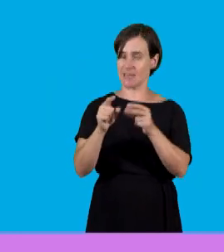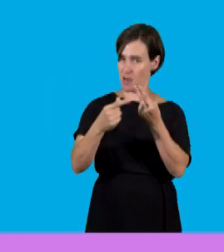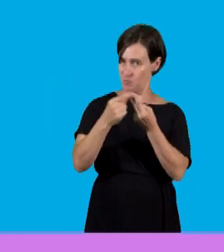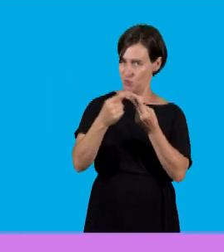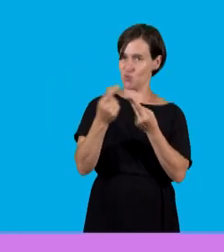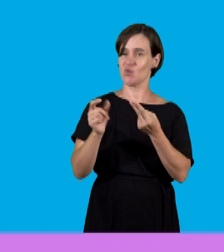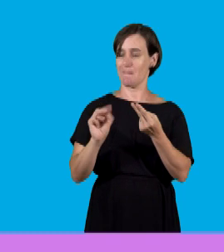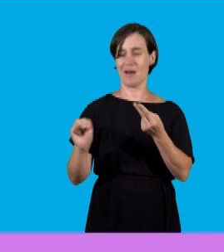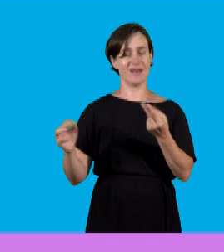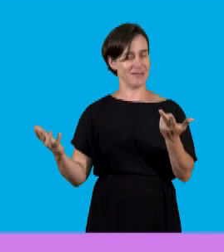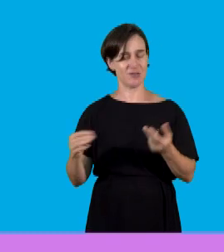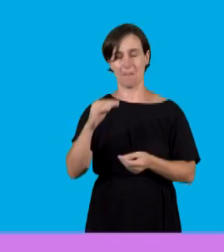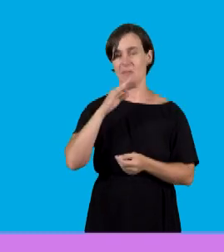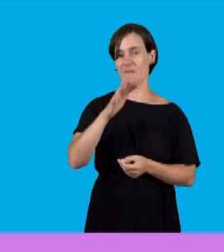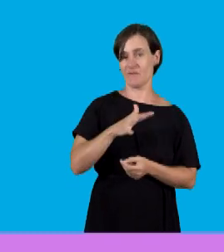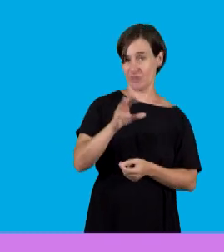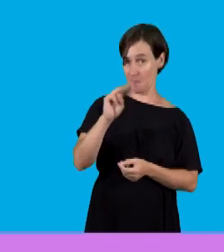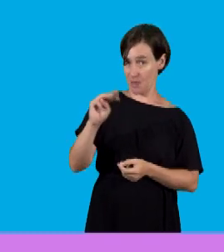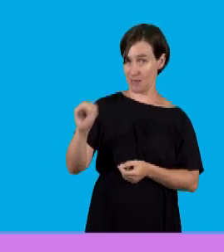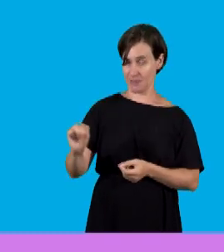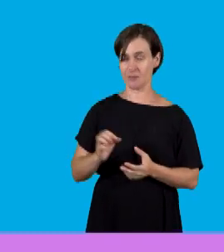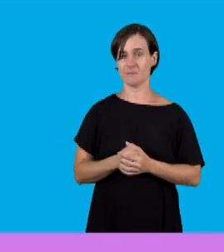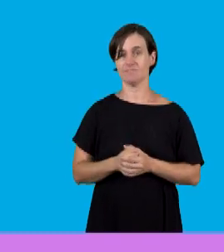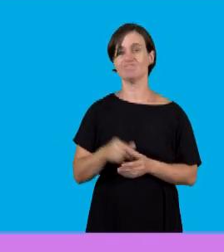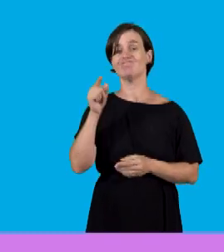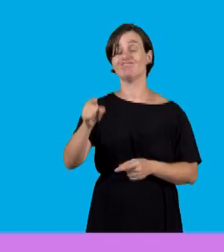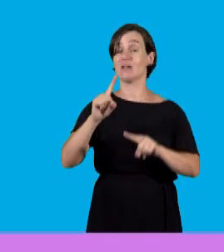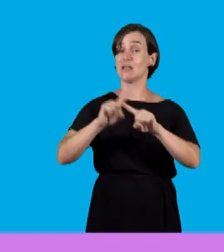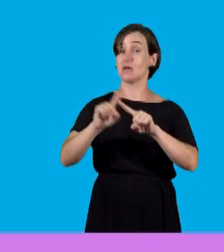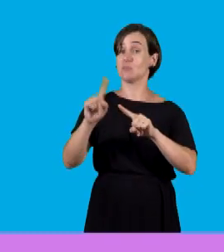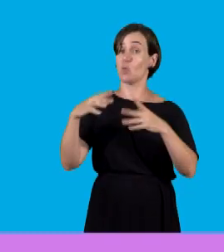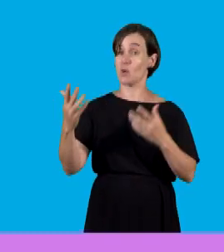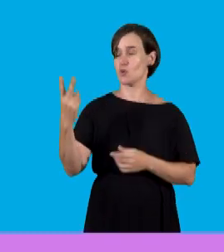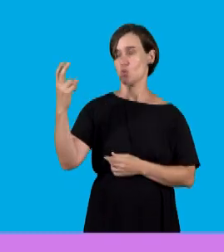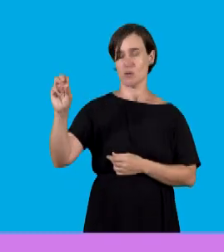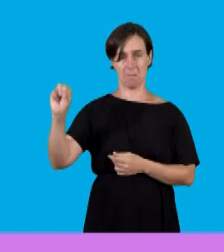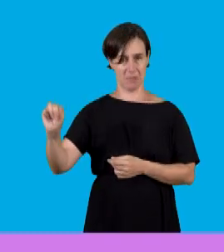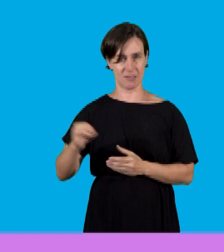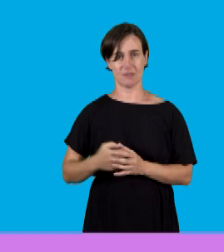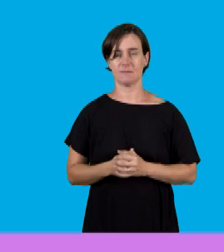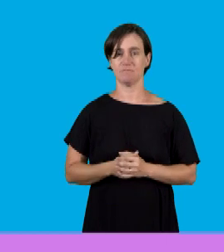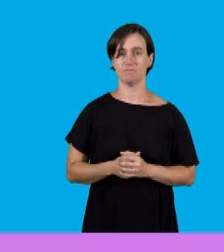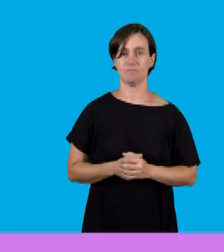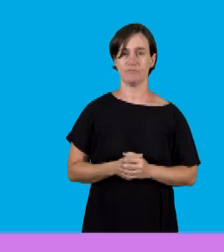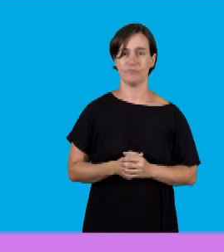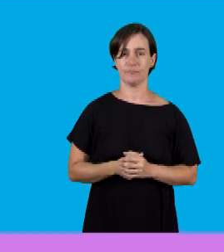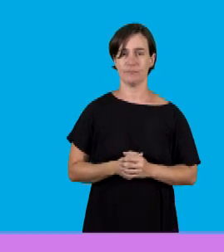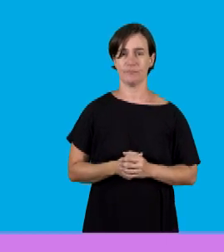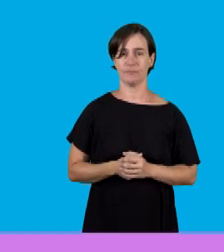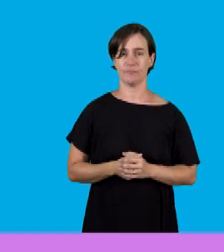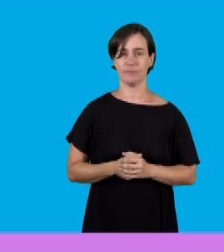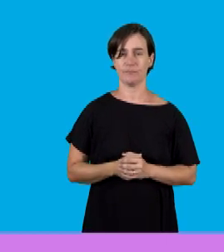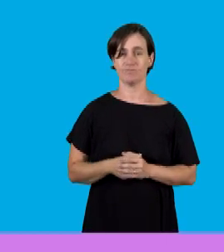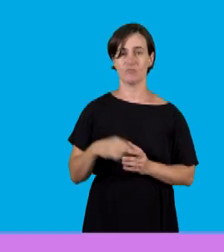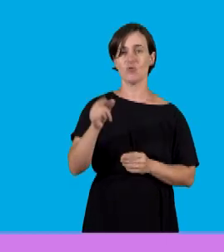length as well, which is 15 millimeters multiplied by 20 meters.